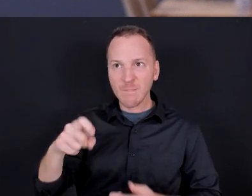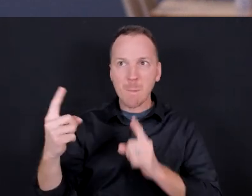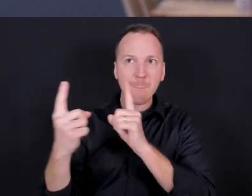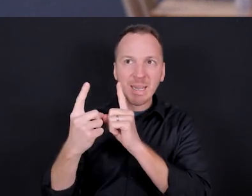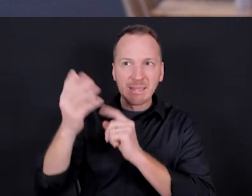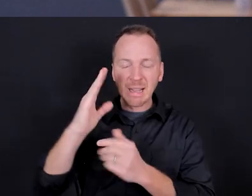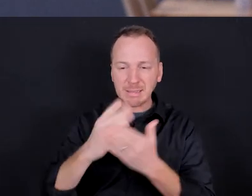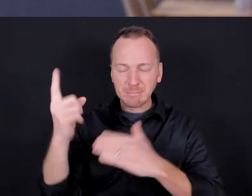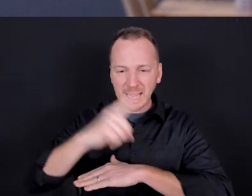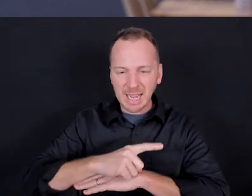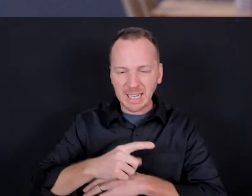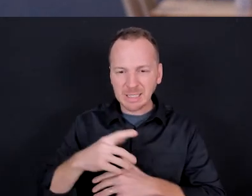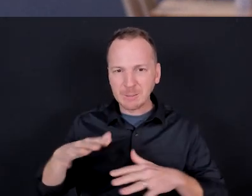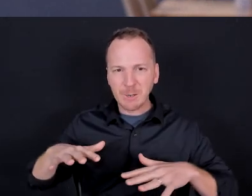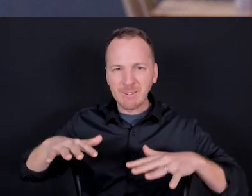maker someday.